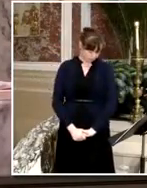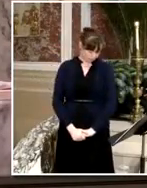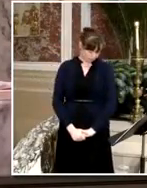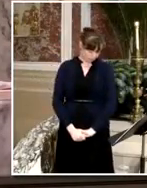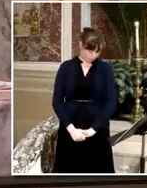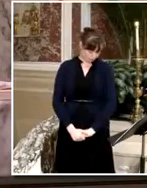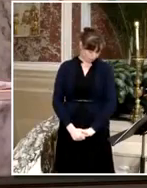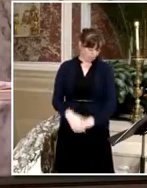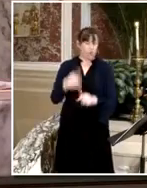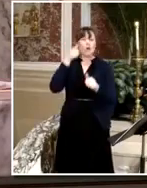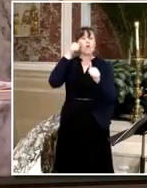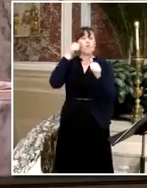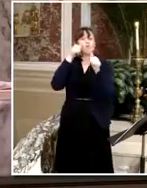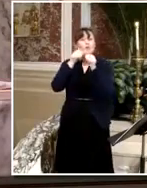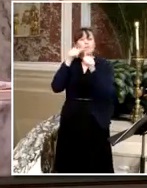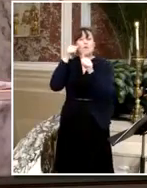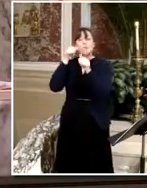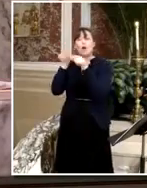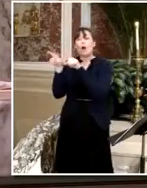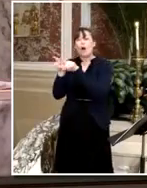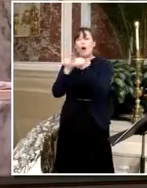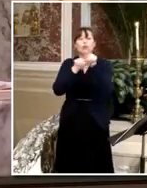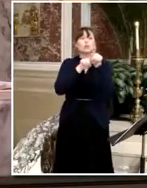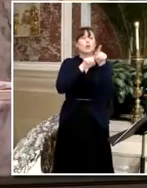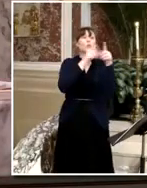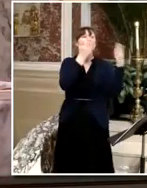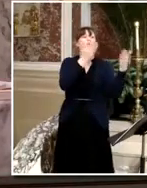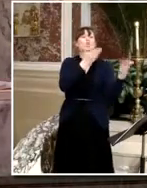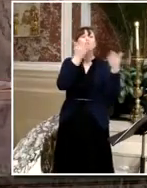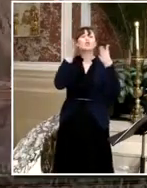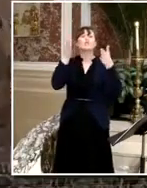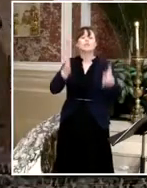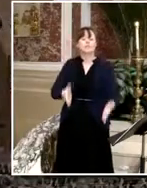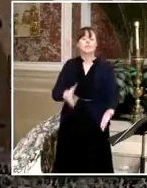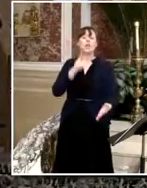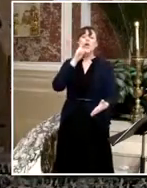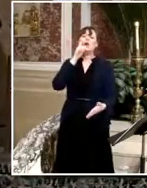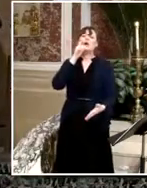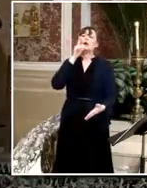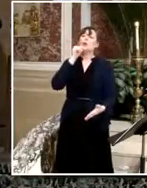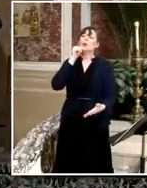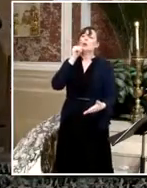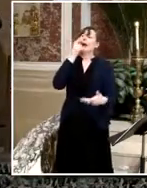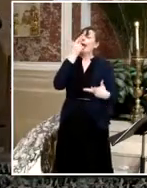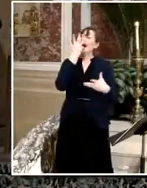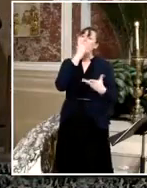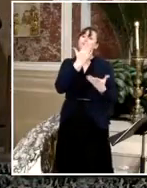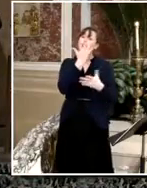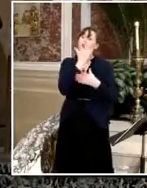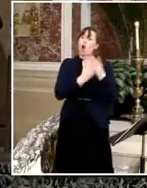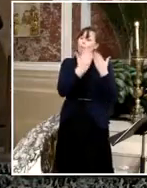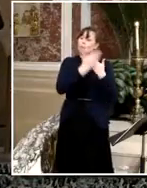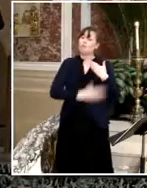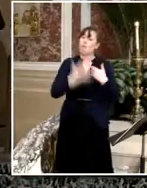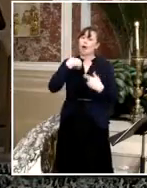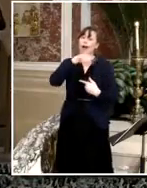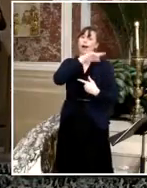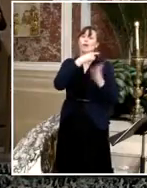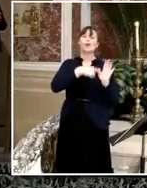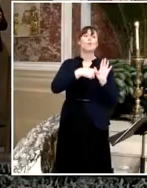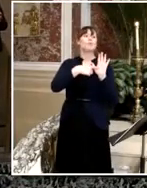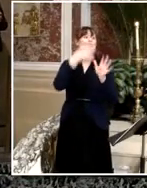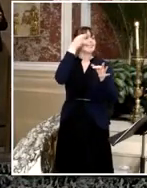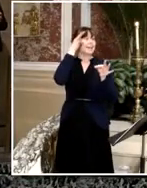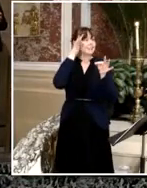Remember also, Lord, your servants who have gone before us with the sign of